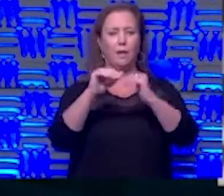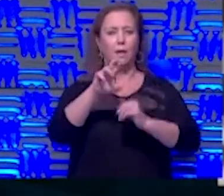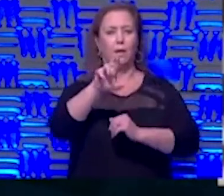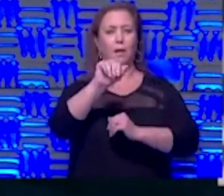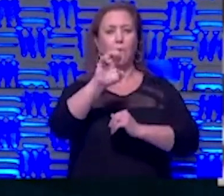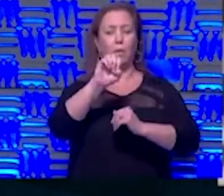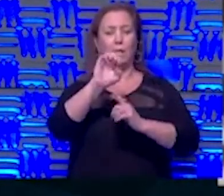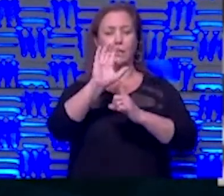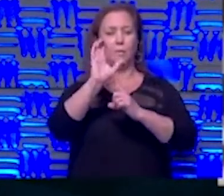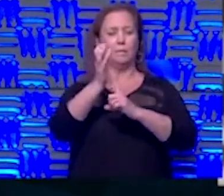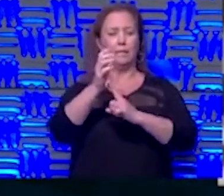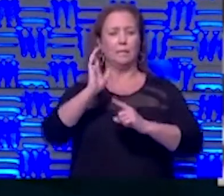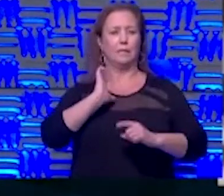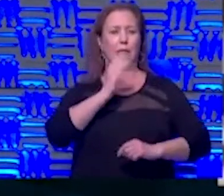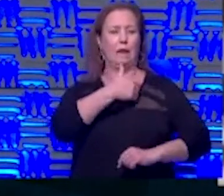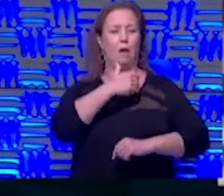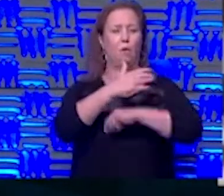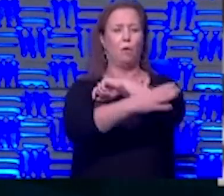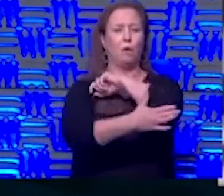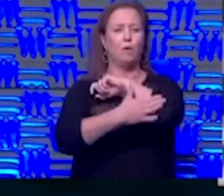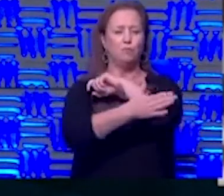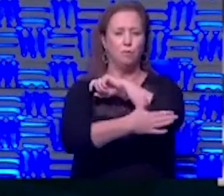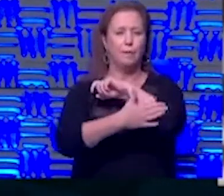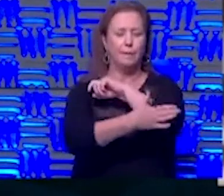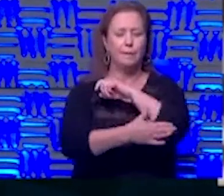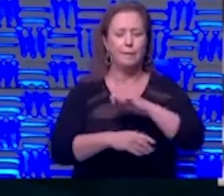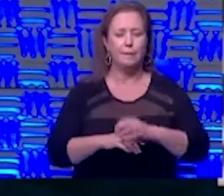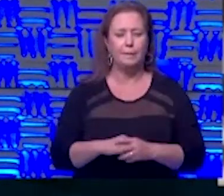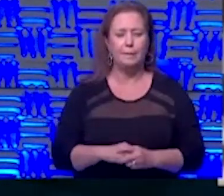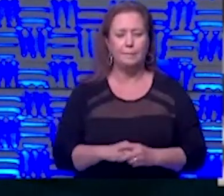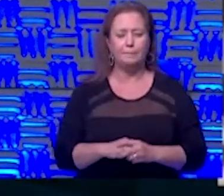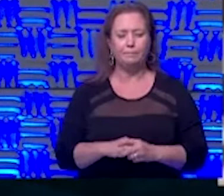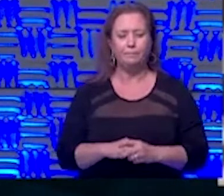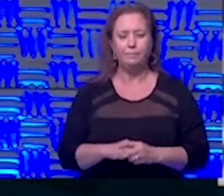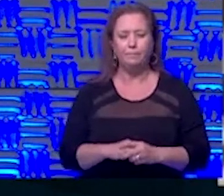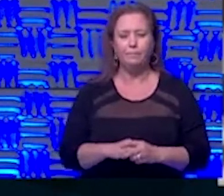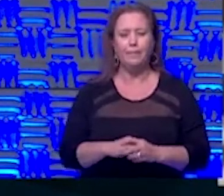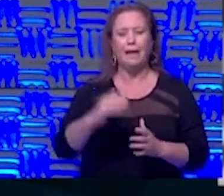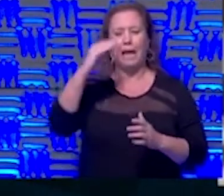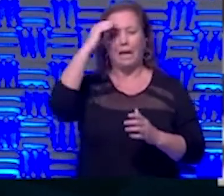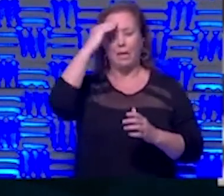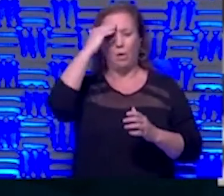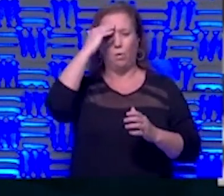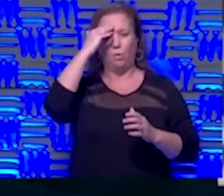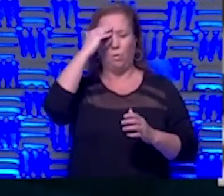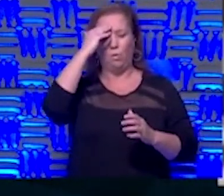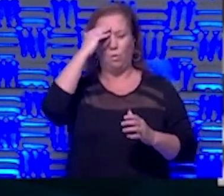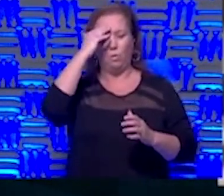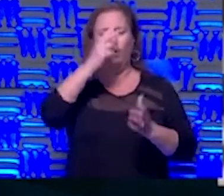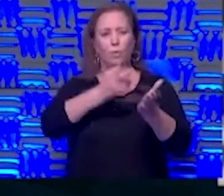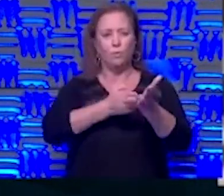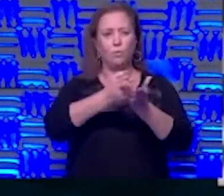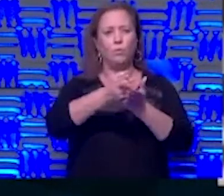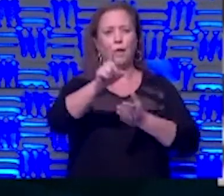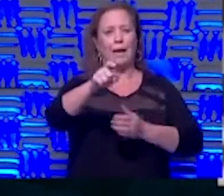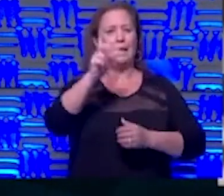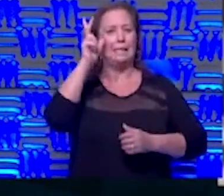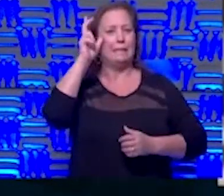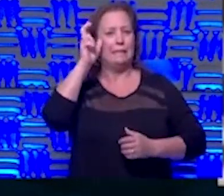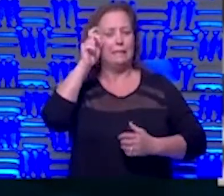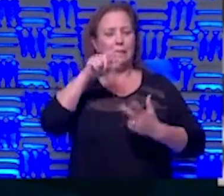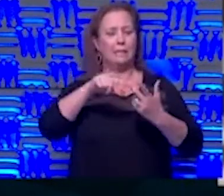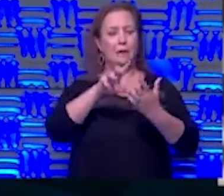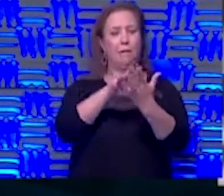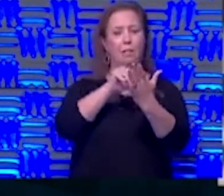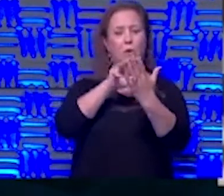circumstances in our country. I know what I'm supposed to say, and I know that it's the truth. I need to listen, learn,